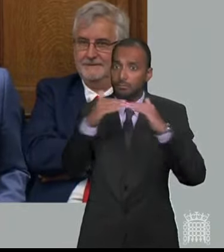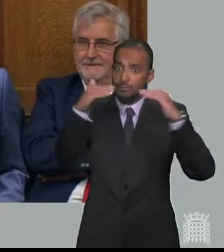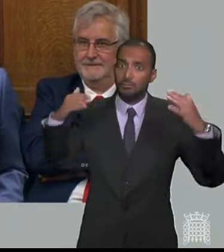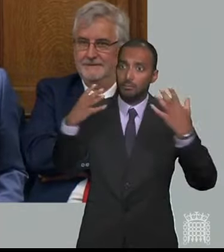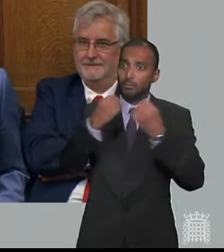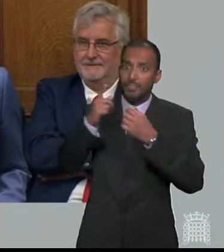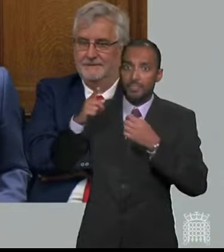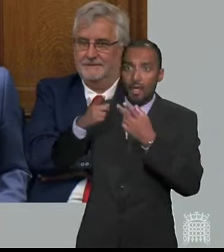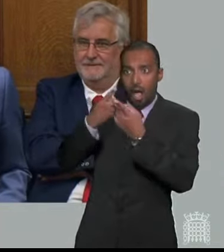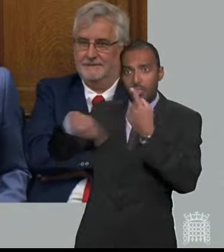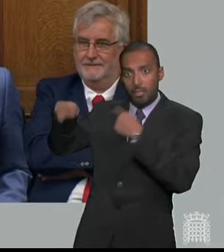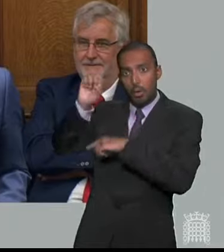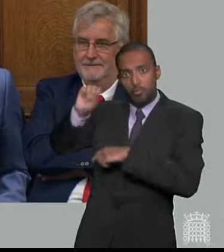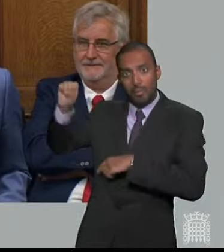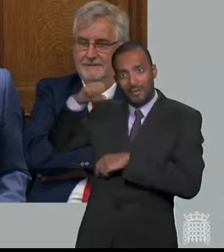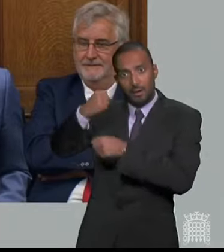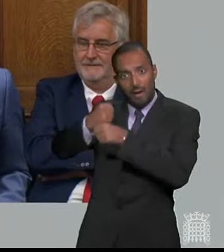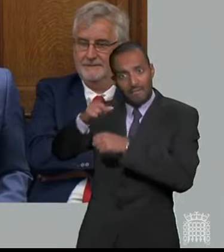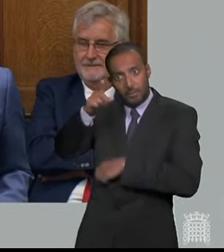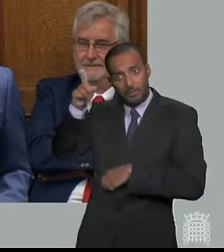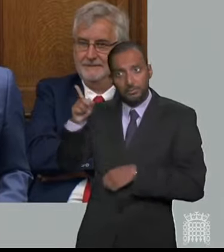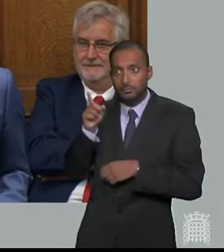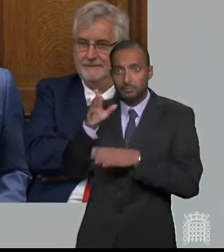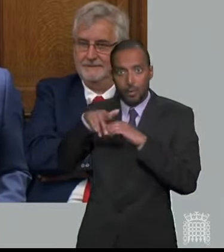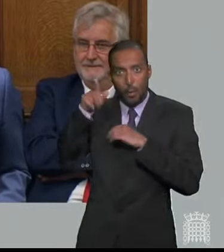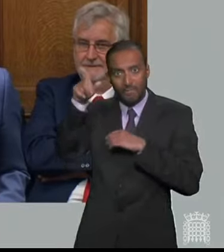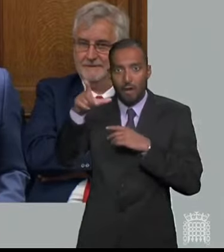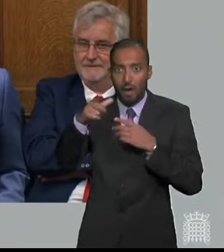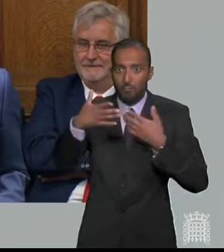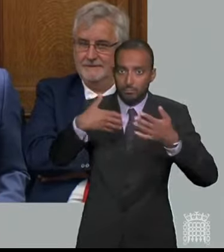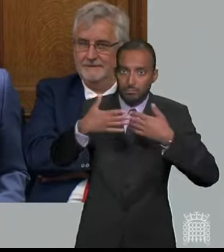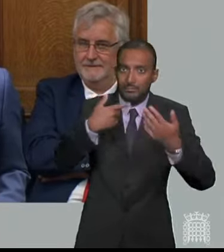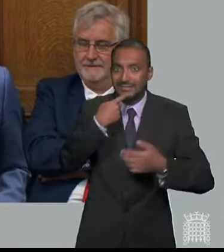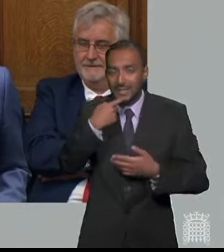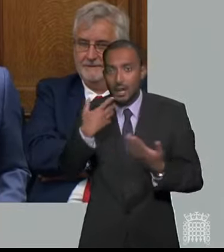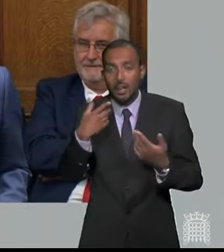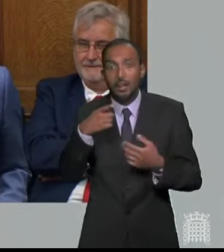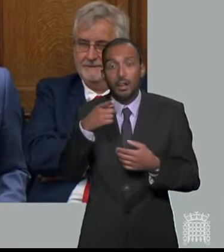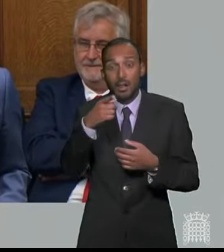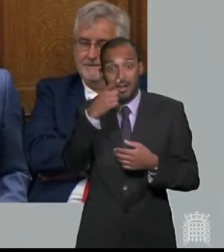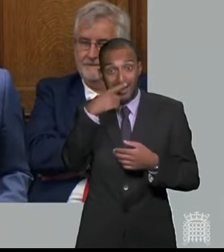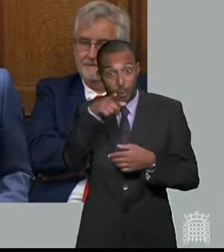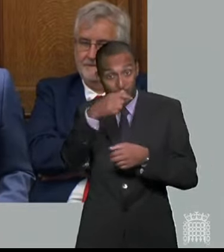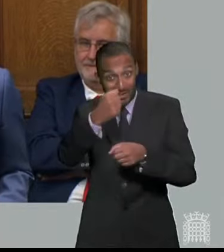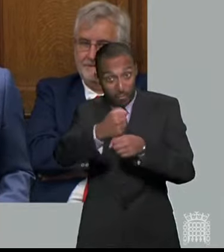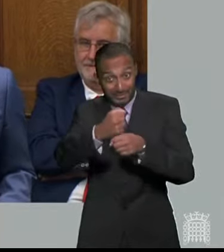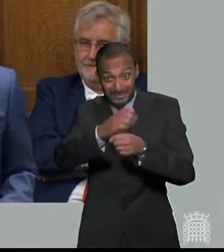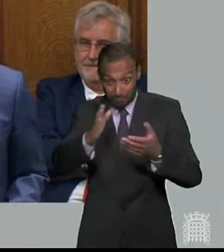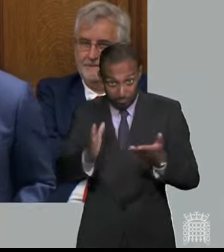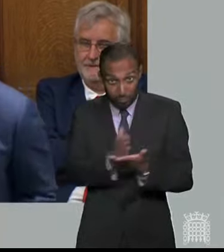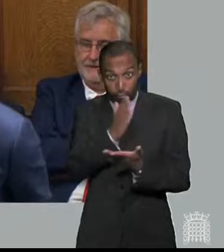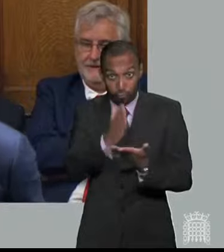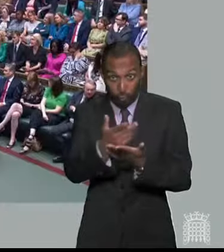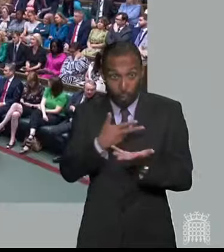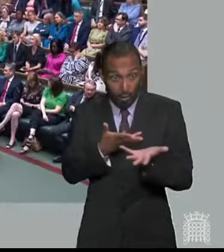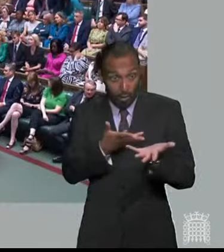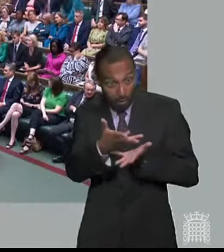will he guarantee that the conclusion will be based on serious engagement comprehensively with the steel